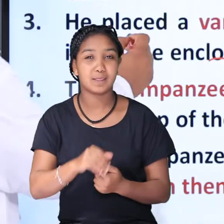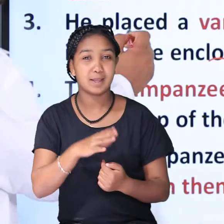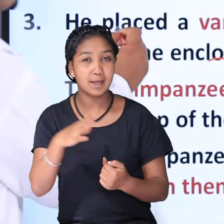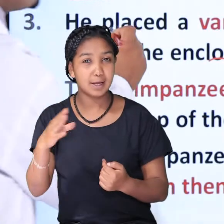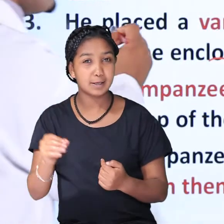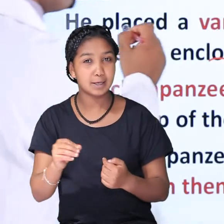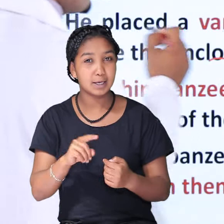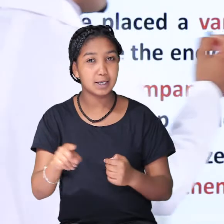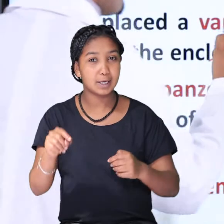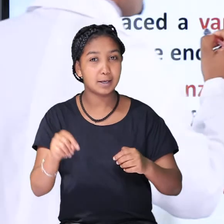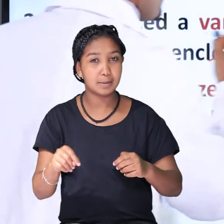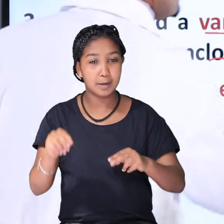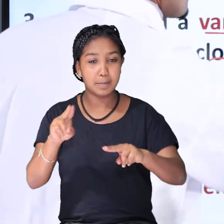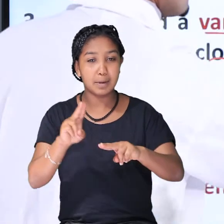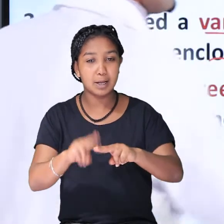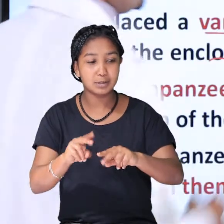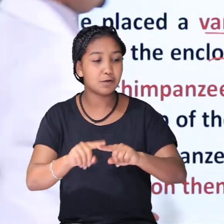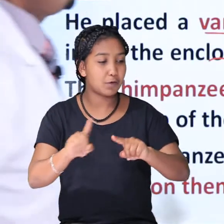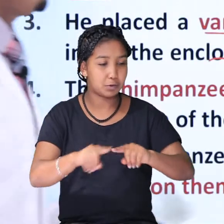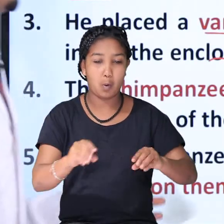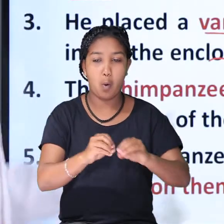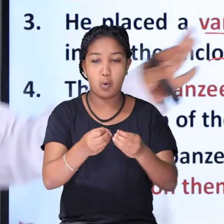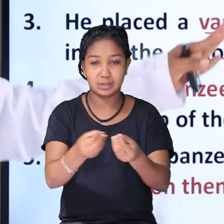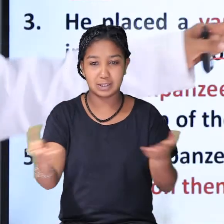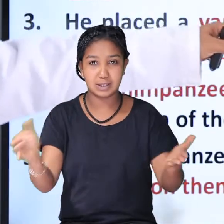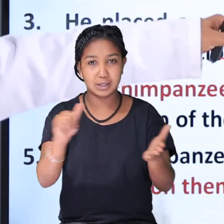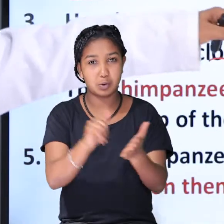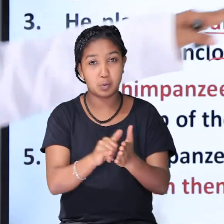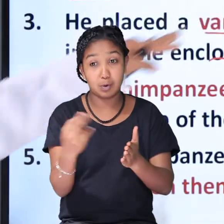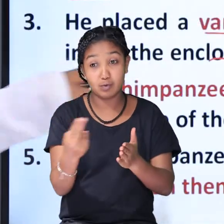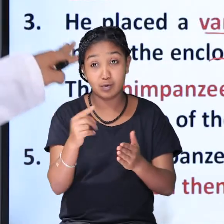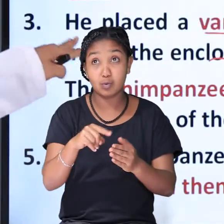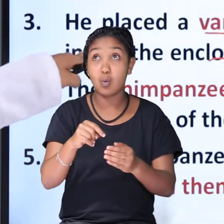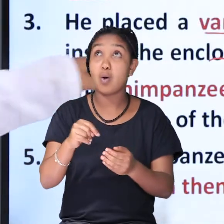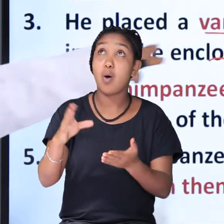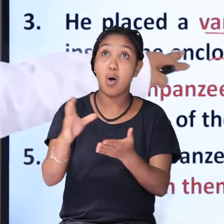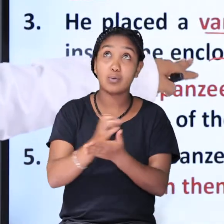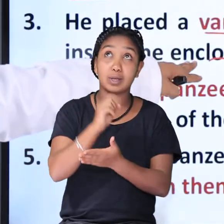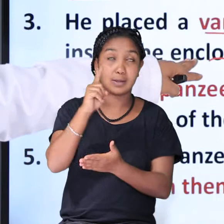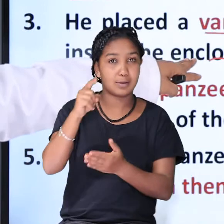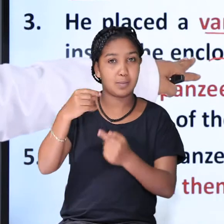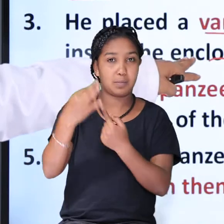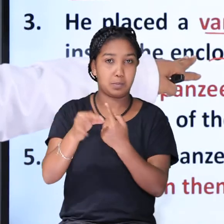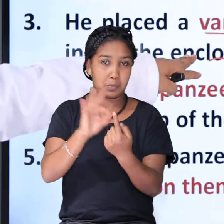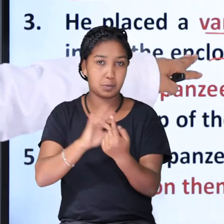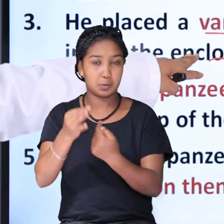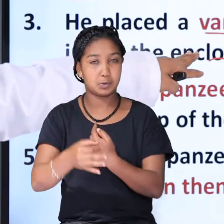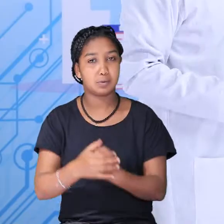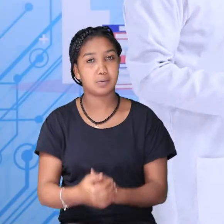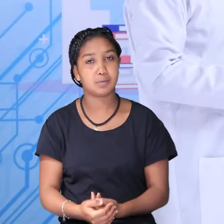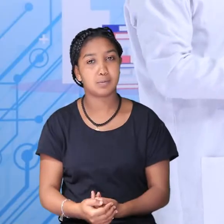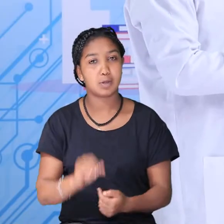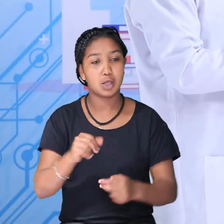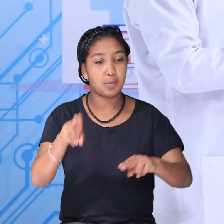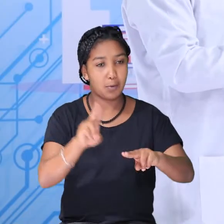And he placed a variety of objects that could be useful to obtain inside the enclosure.